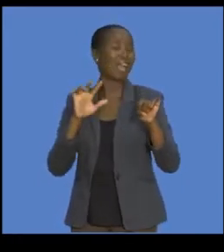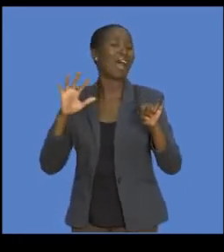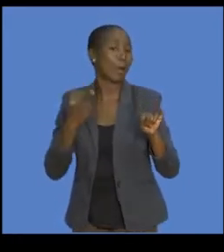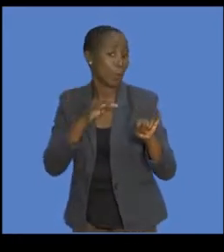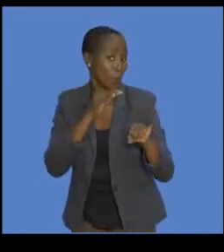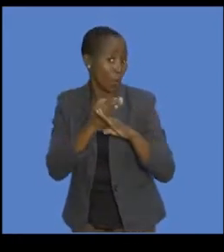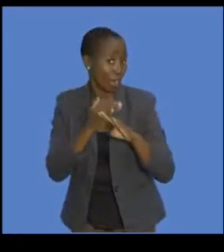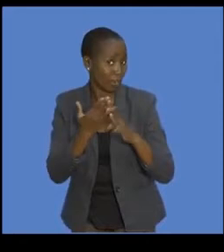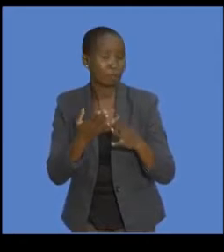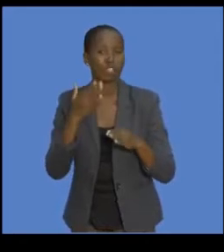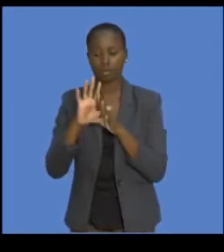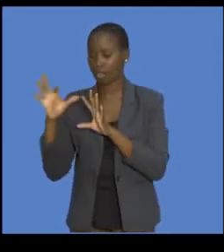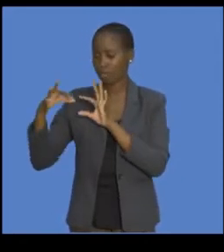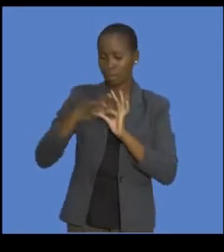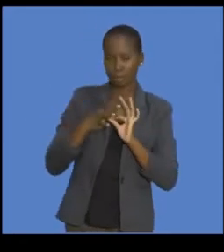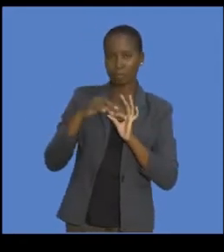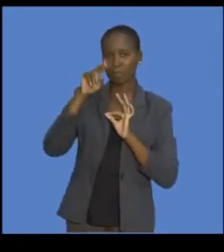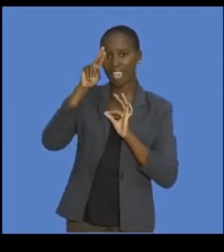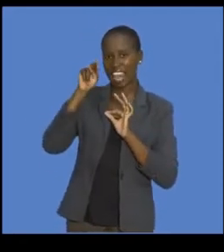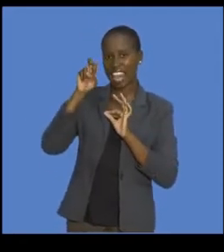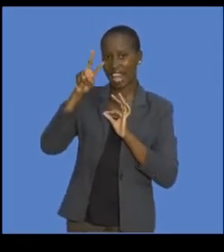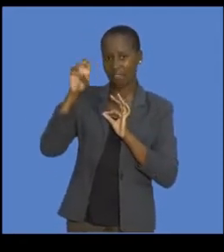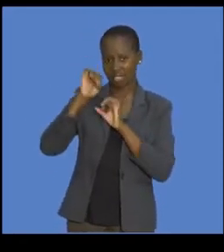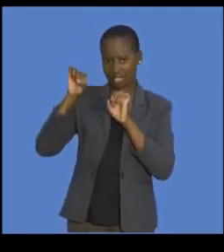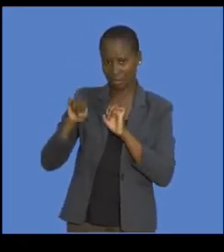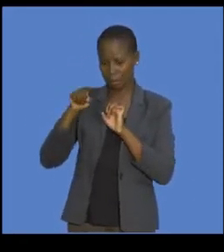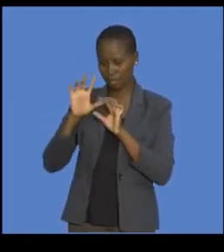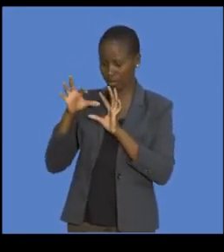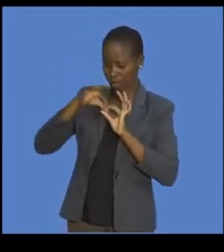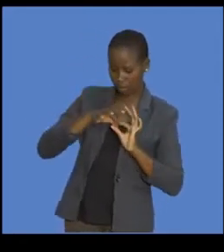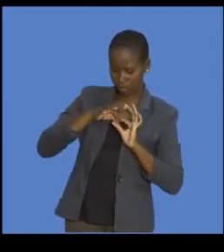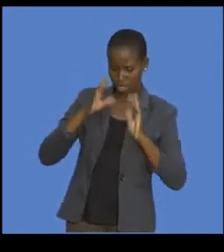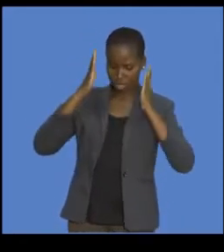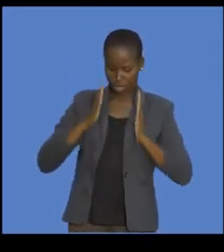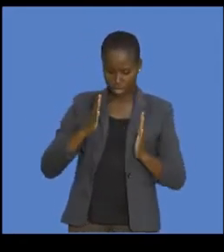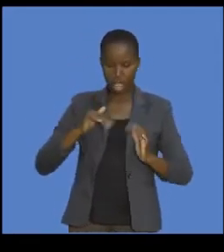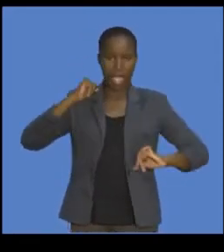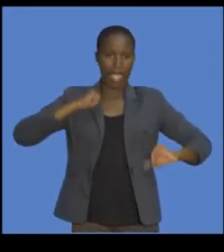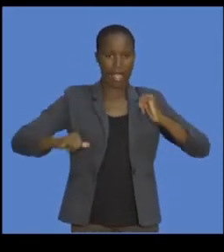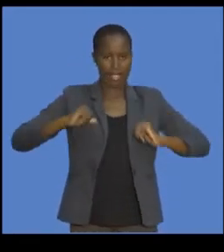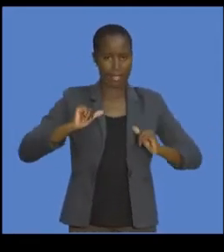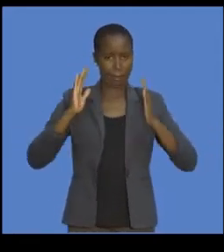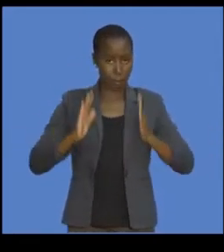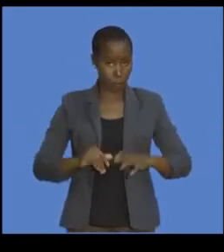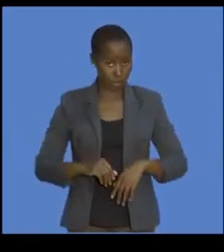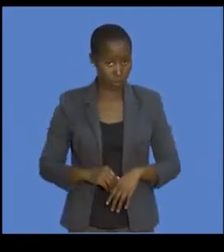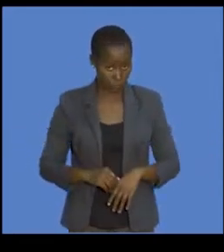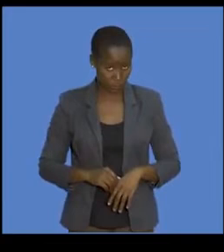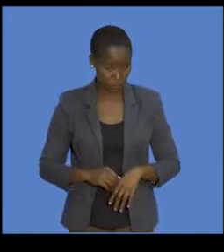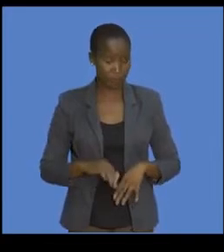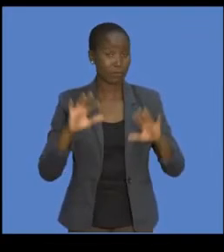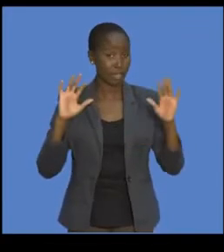nervous system to coordinate and direct the activity of the body's cells. It provides a